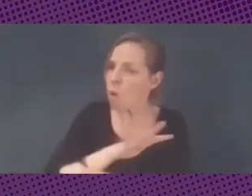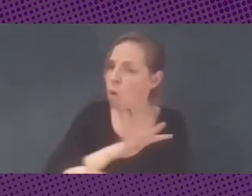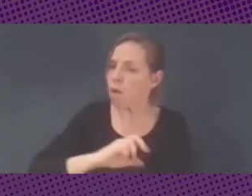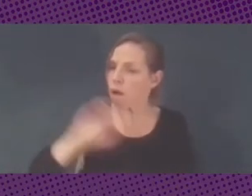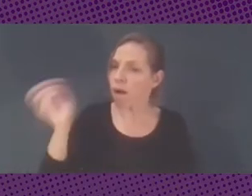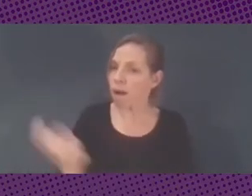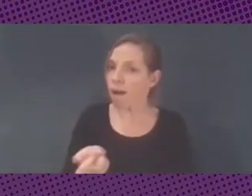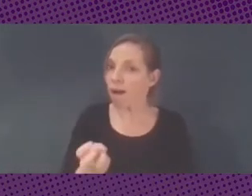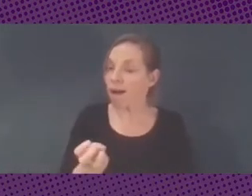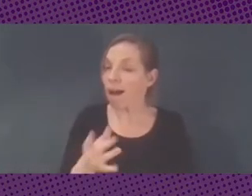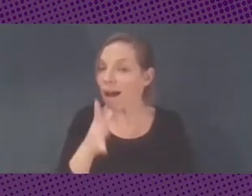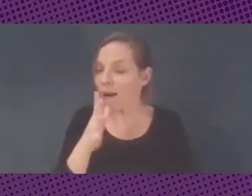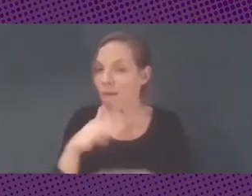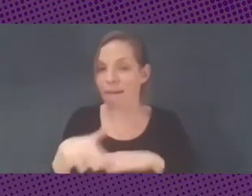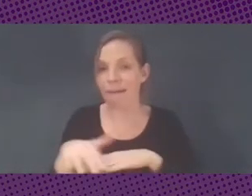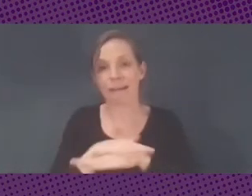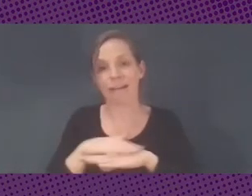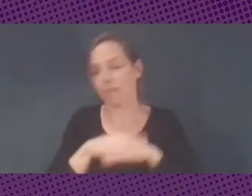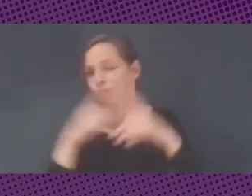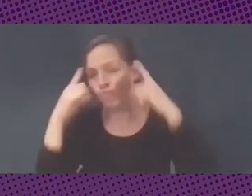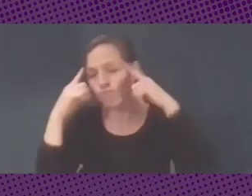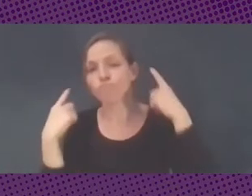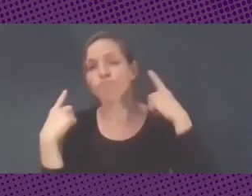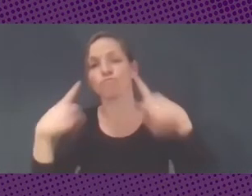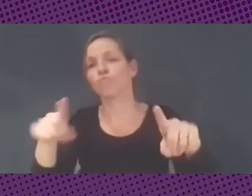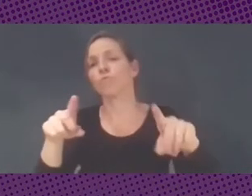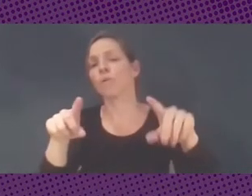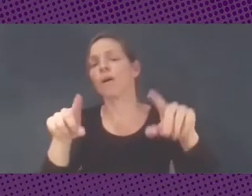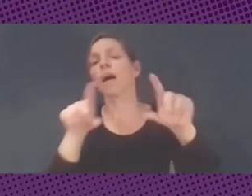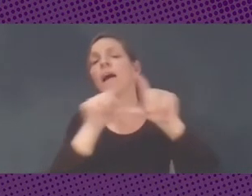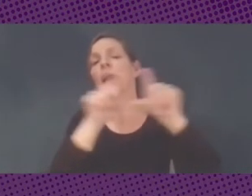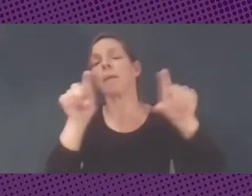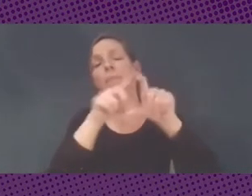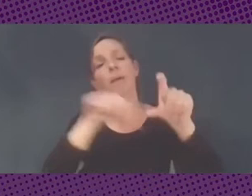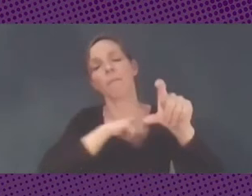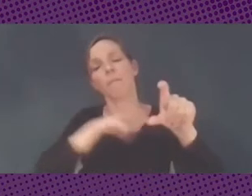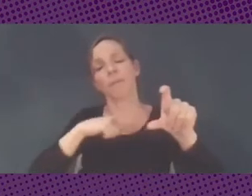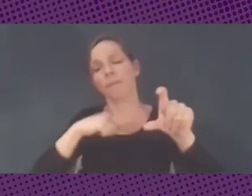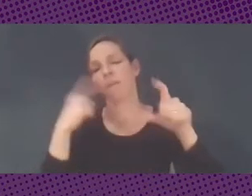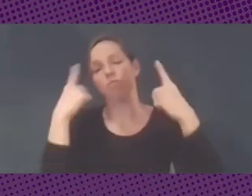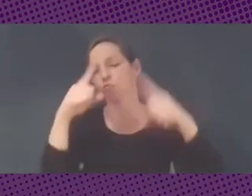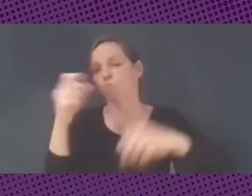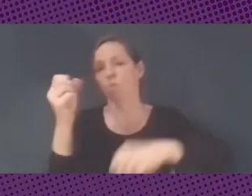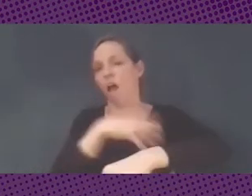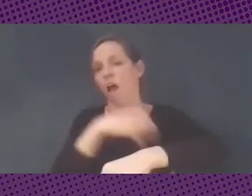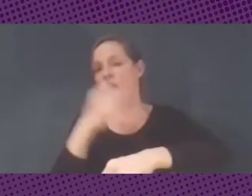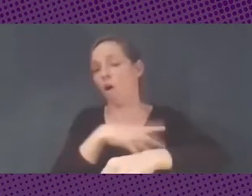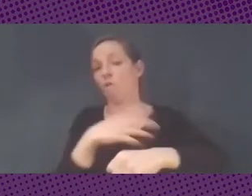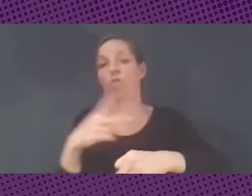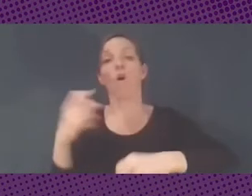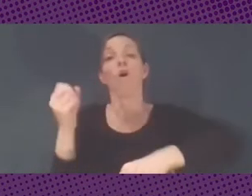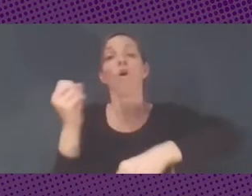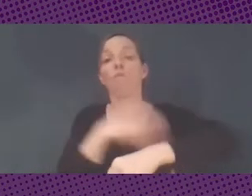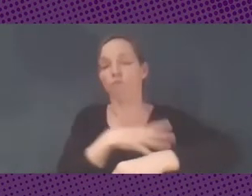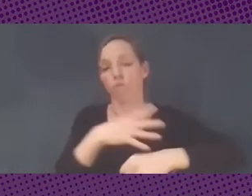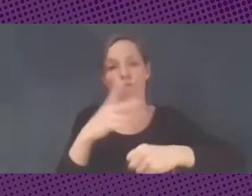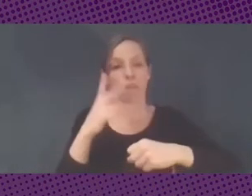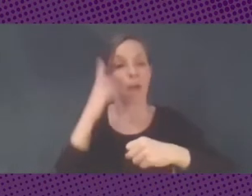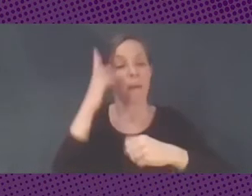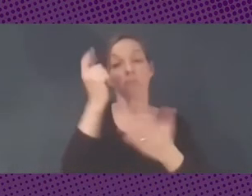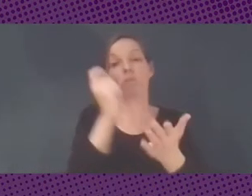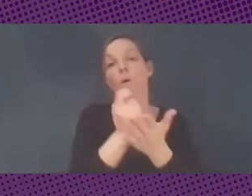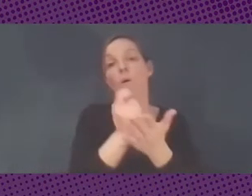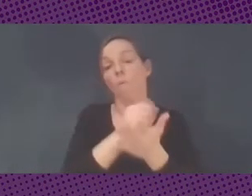private insurance companies and through private pension funds and they will compensate you in the future. And the consequence of these political